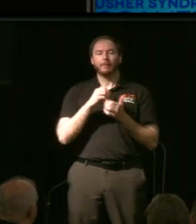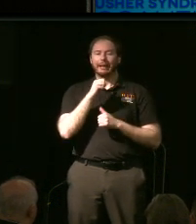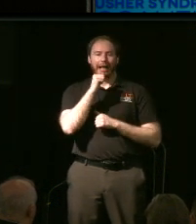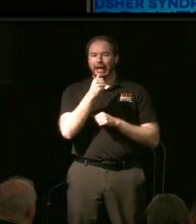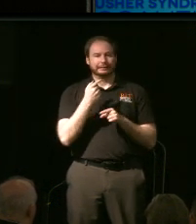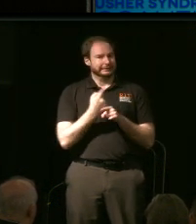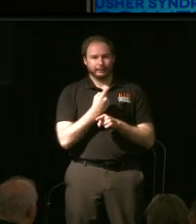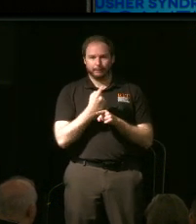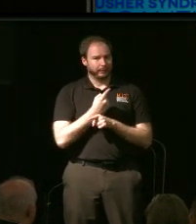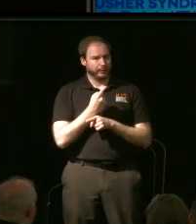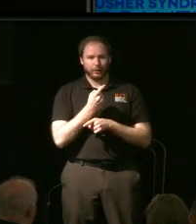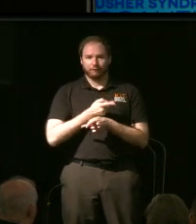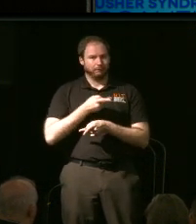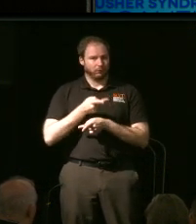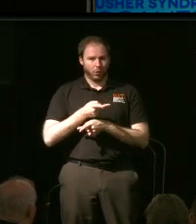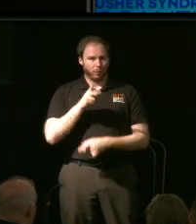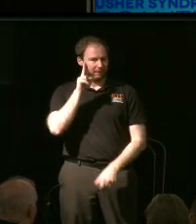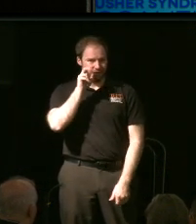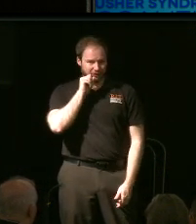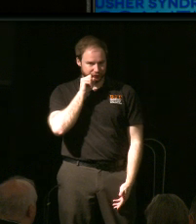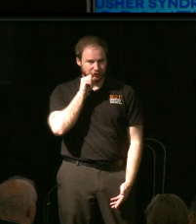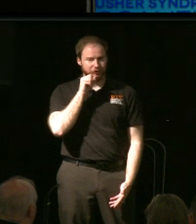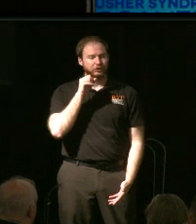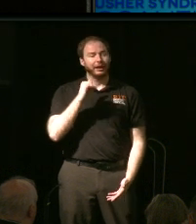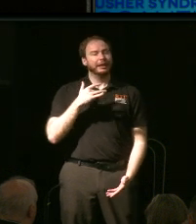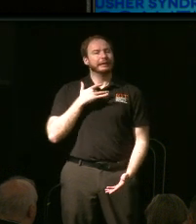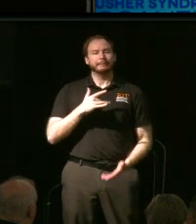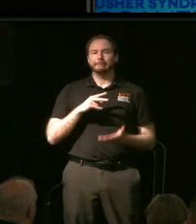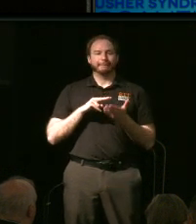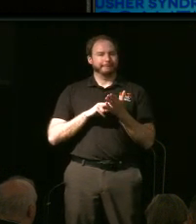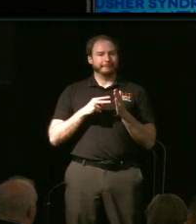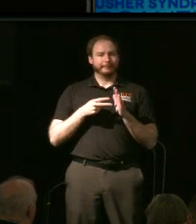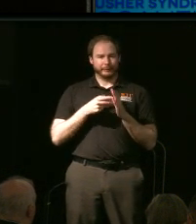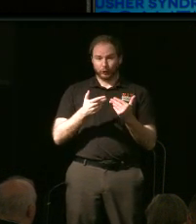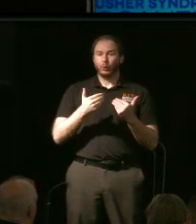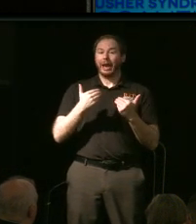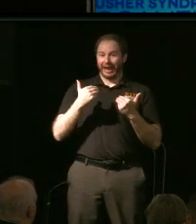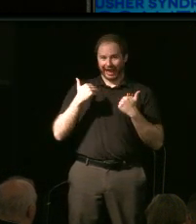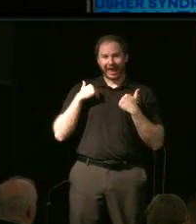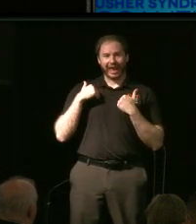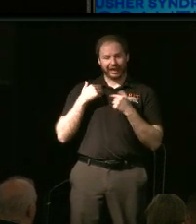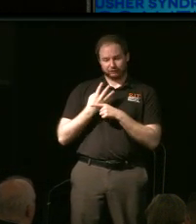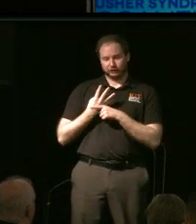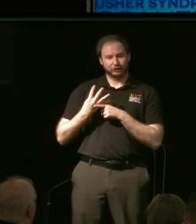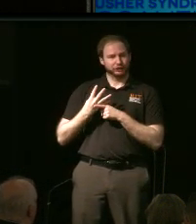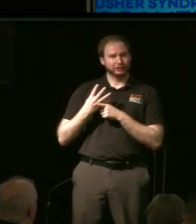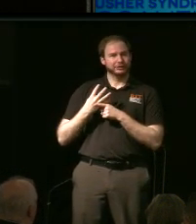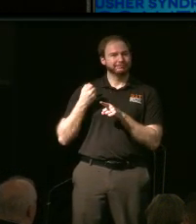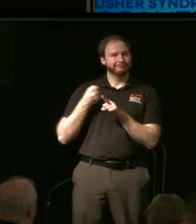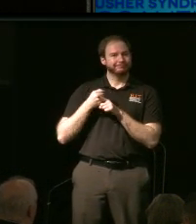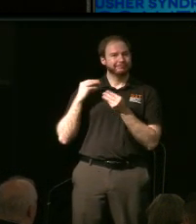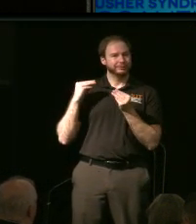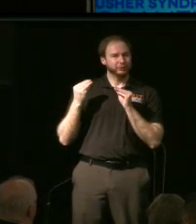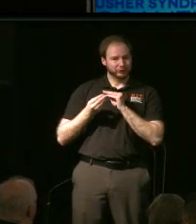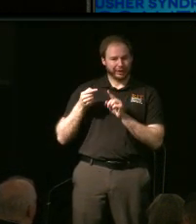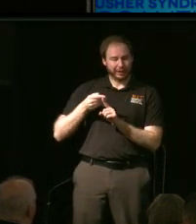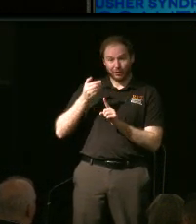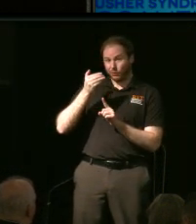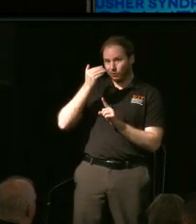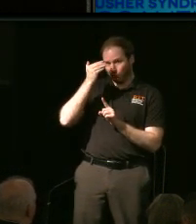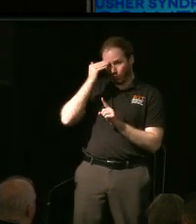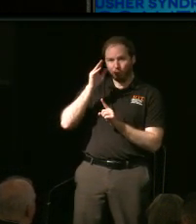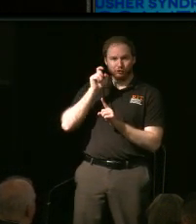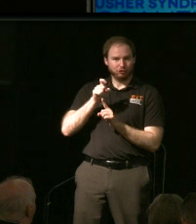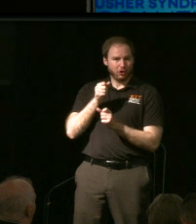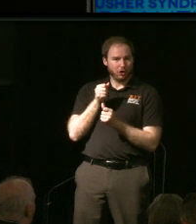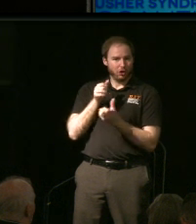of Usher. And traditionally, this meant that you have a mutation in a gene that's known to cause